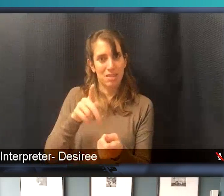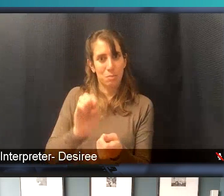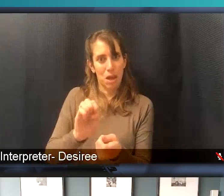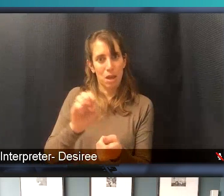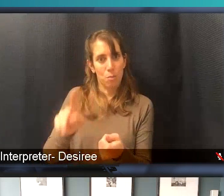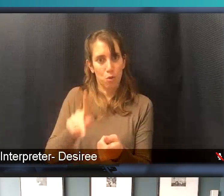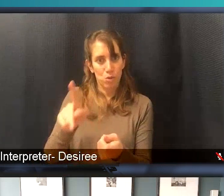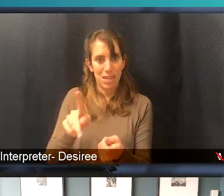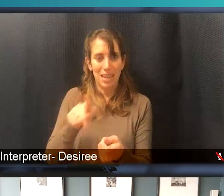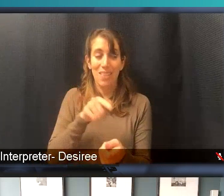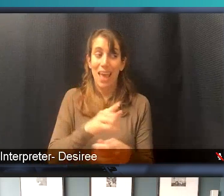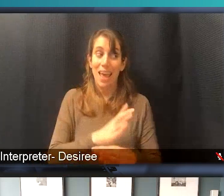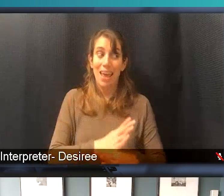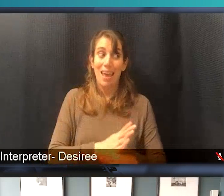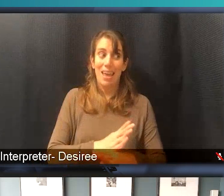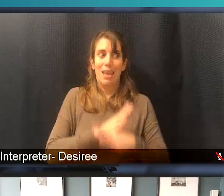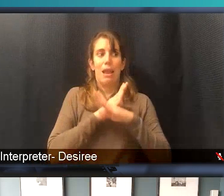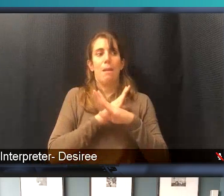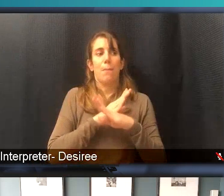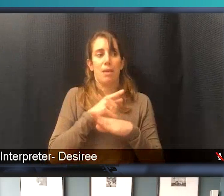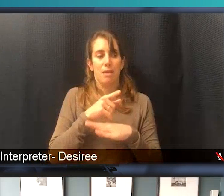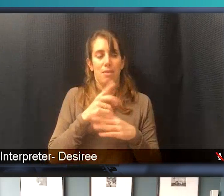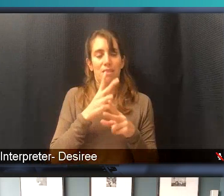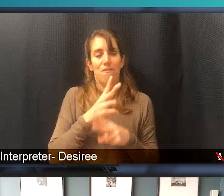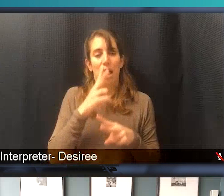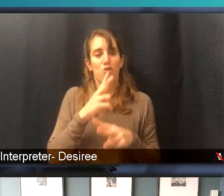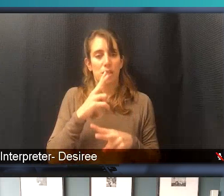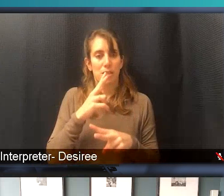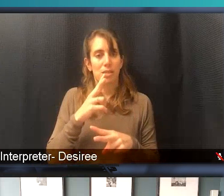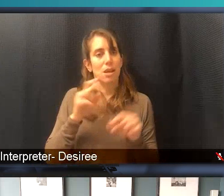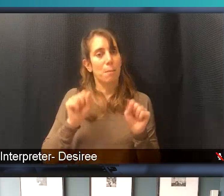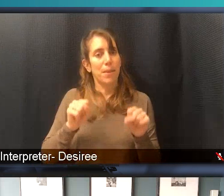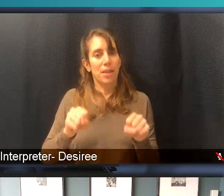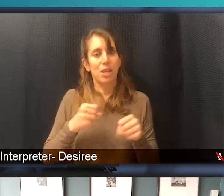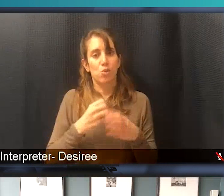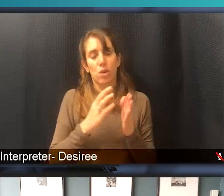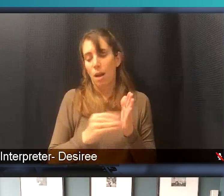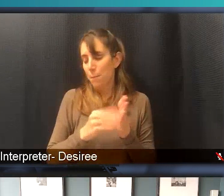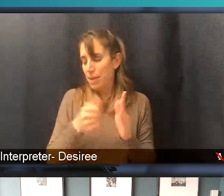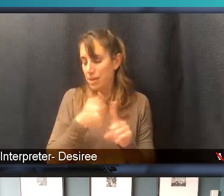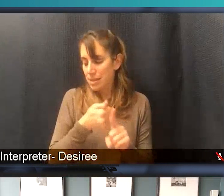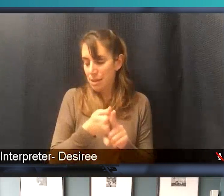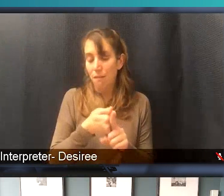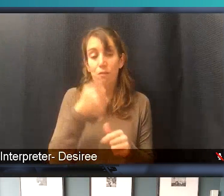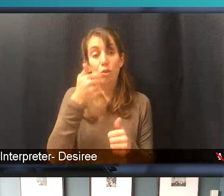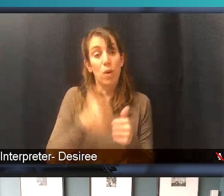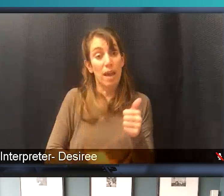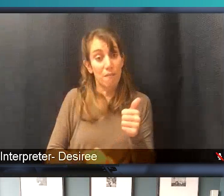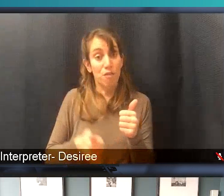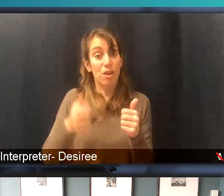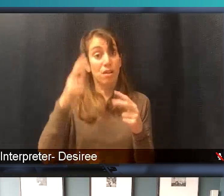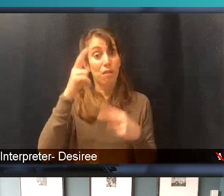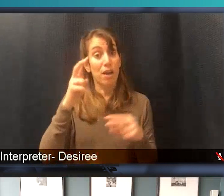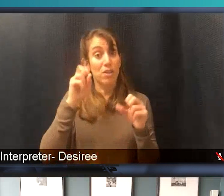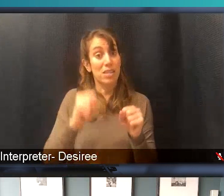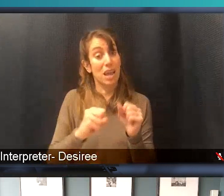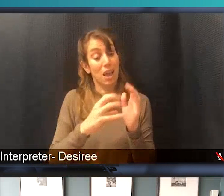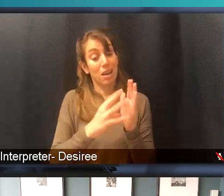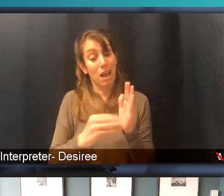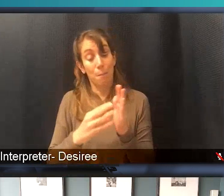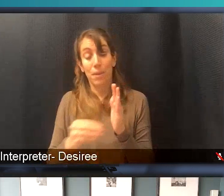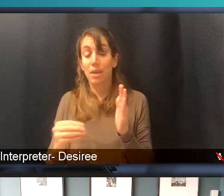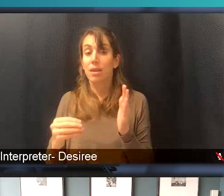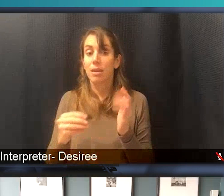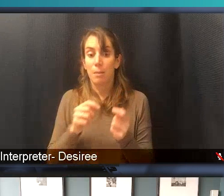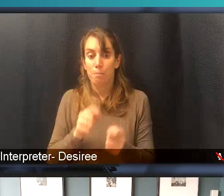ability to manufacture itself. And so, of course, while any virus can mutate and does, that's the rule of viruses, is that they